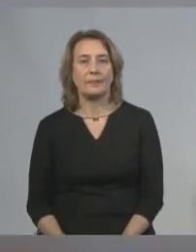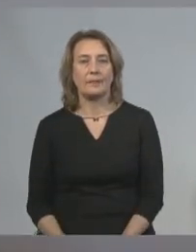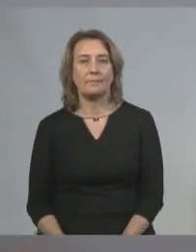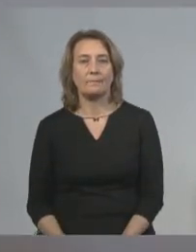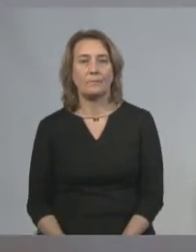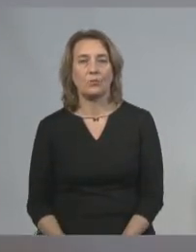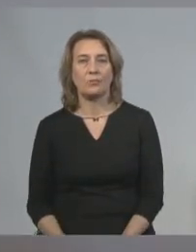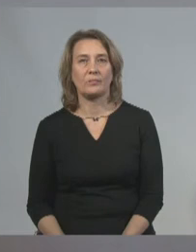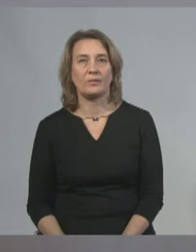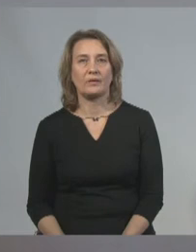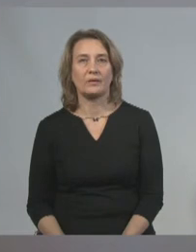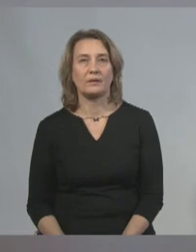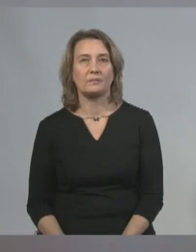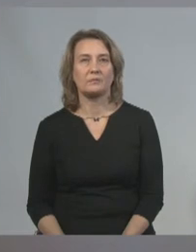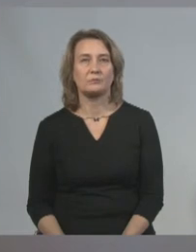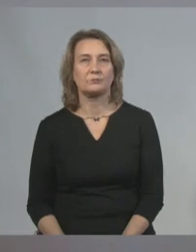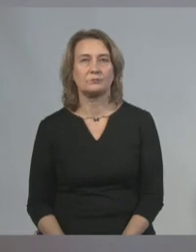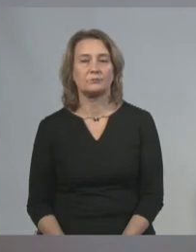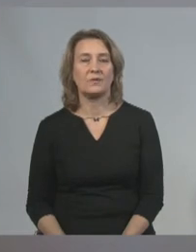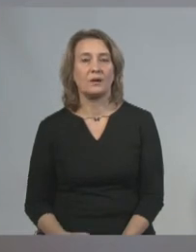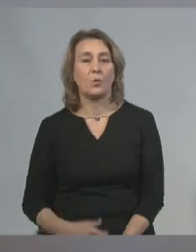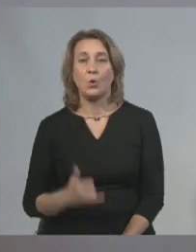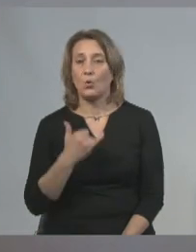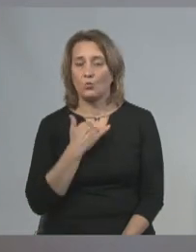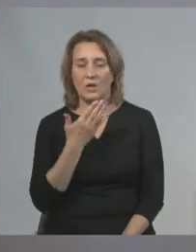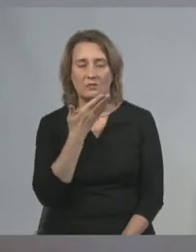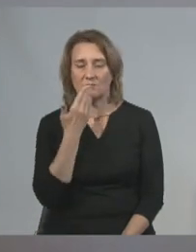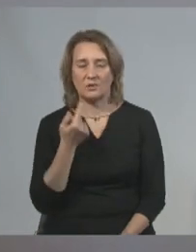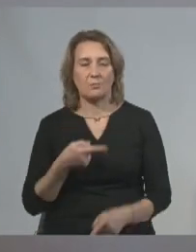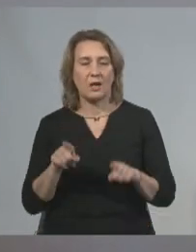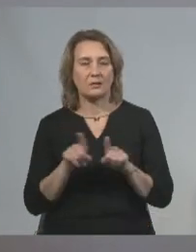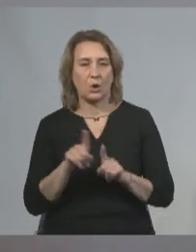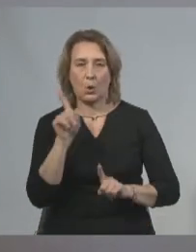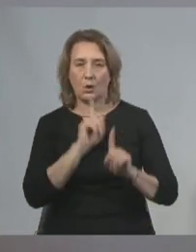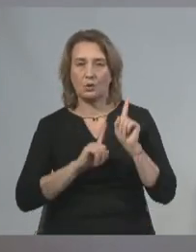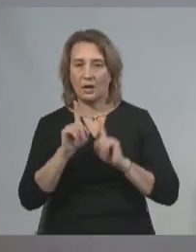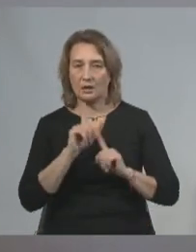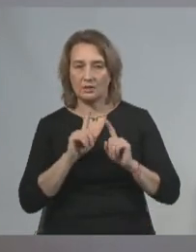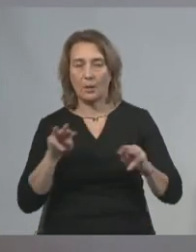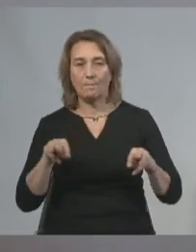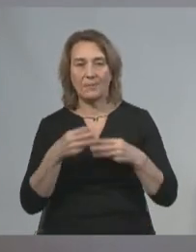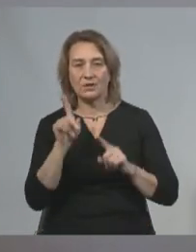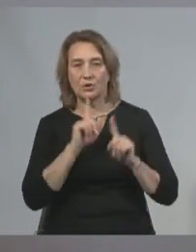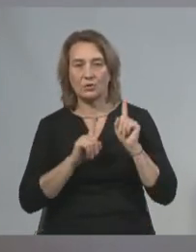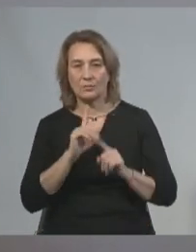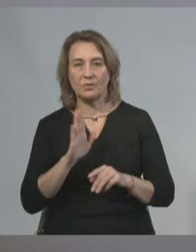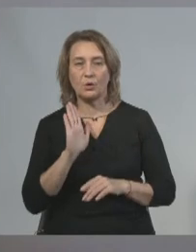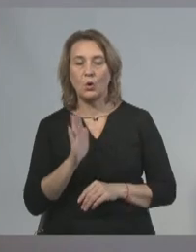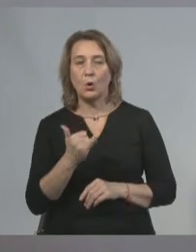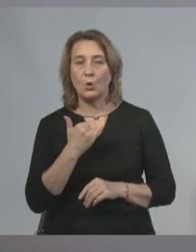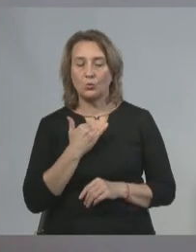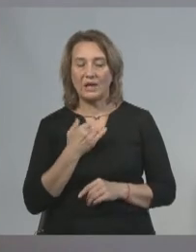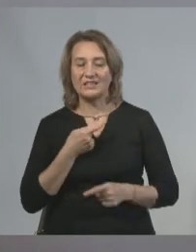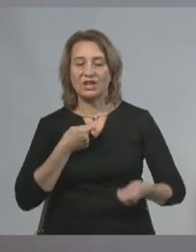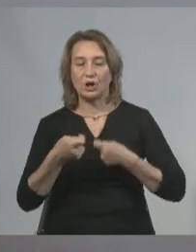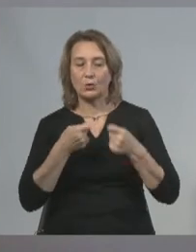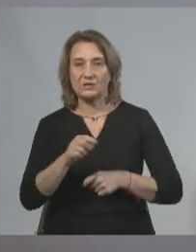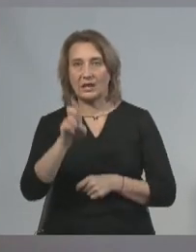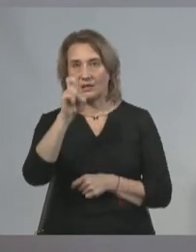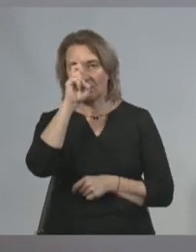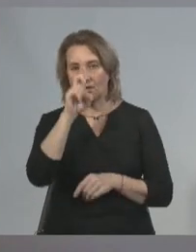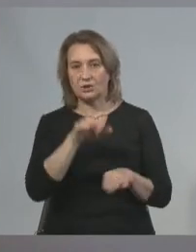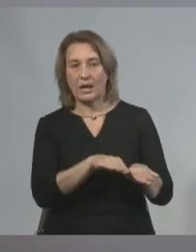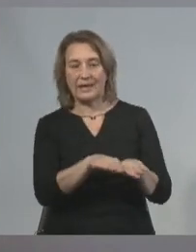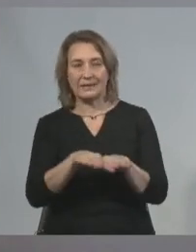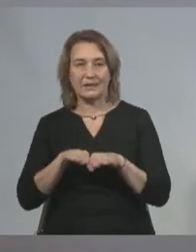media we don't have a media council at least in bosnia-herzegovina on the state level there is a different association and and uh